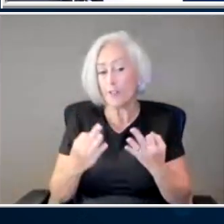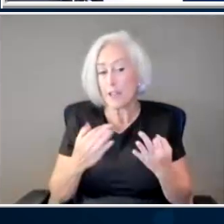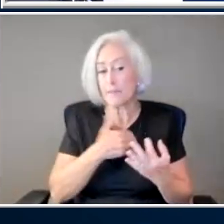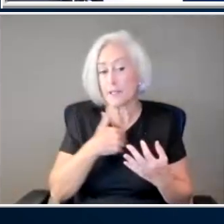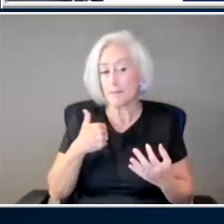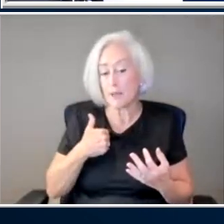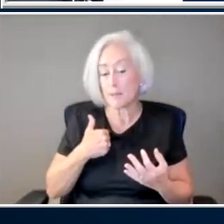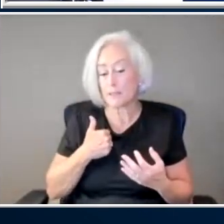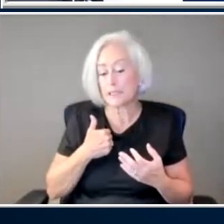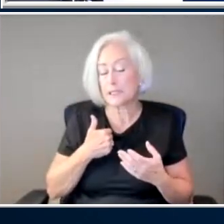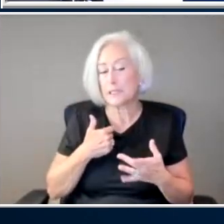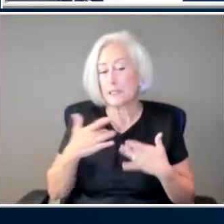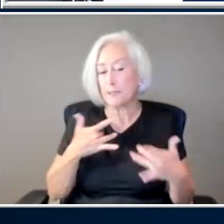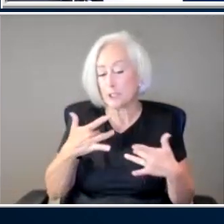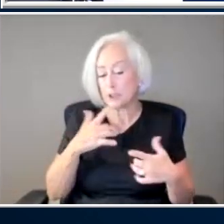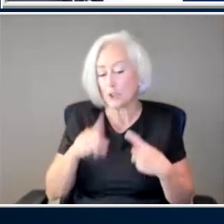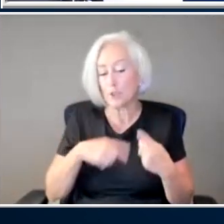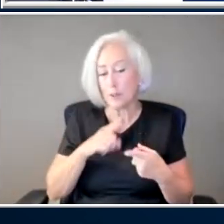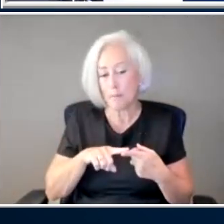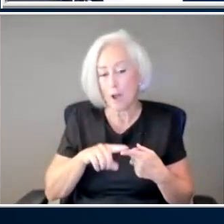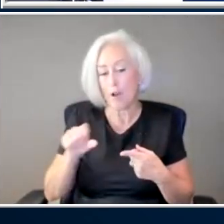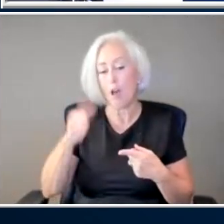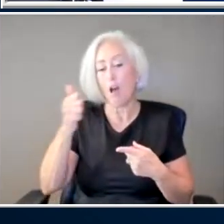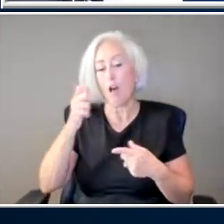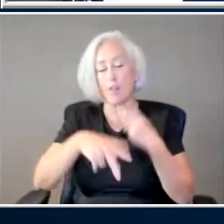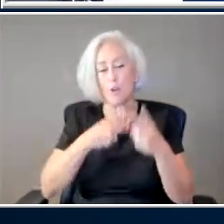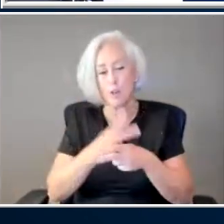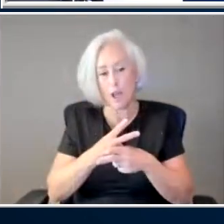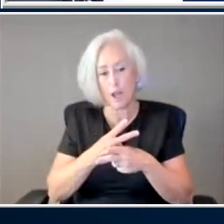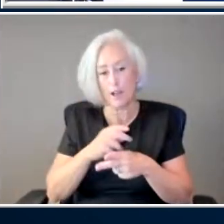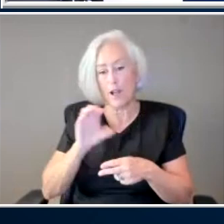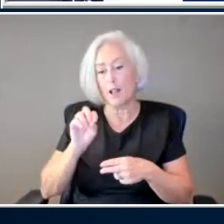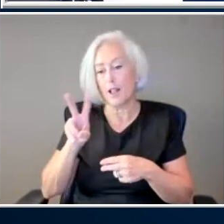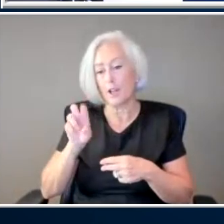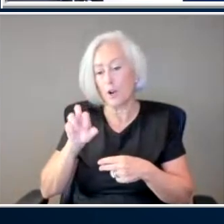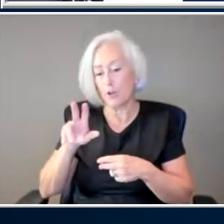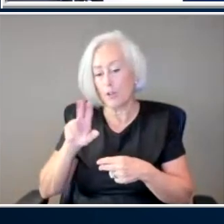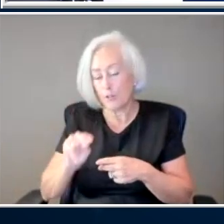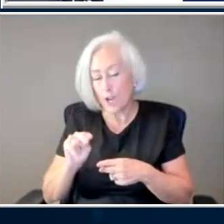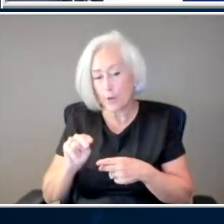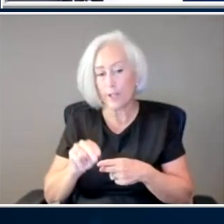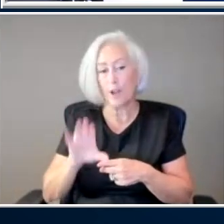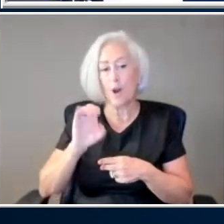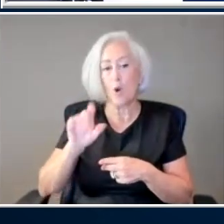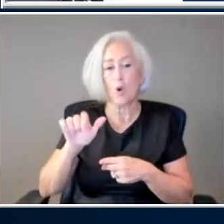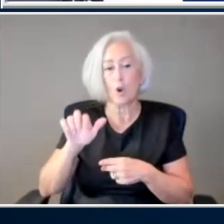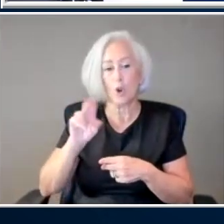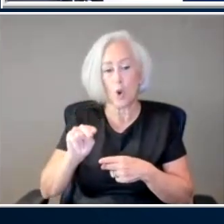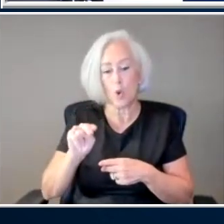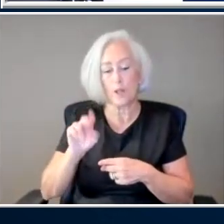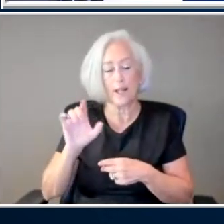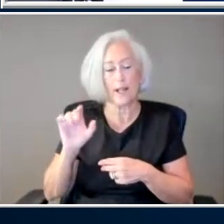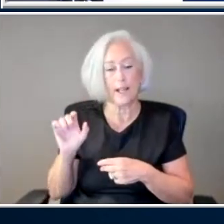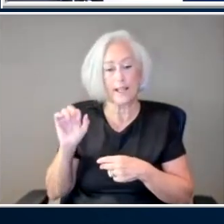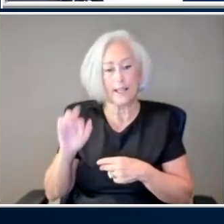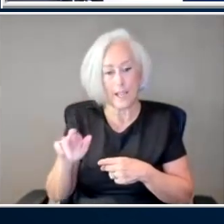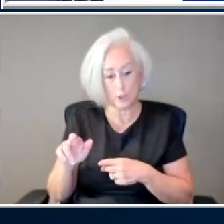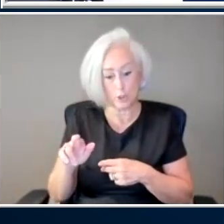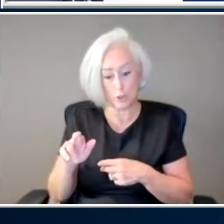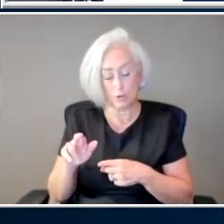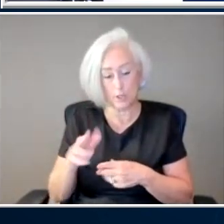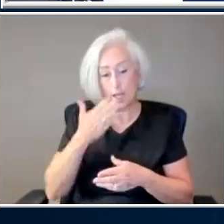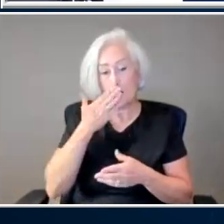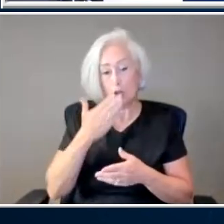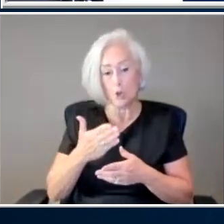of cancers like colon cancer or ovarian cancer? Should these risks be taken into account? And would it even be advisable to undergo